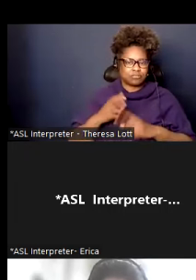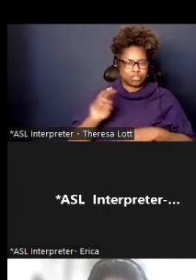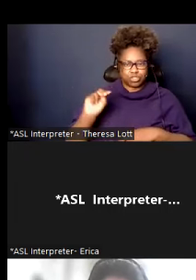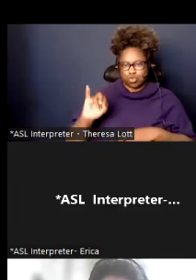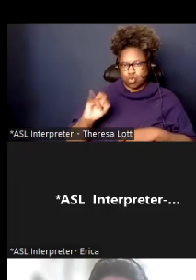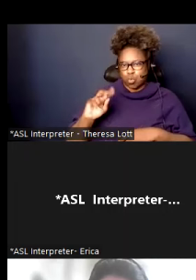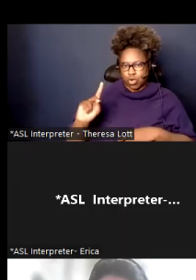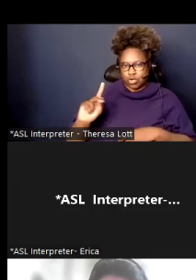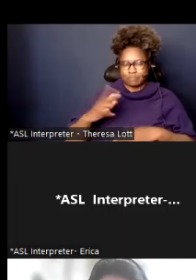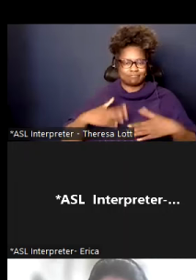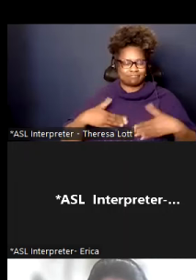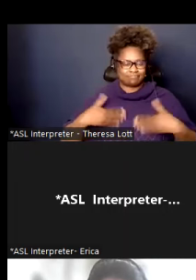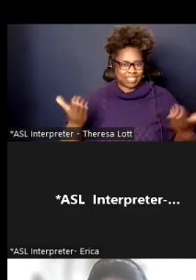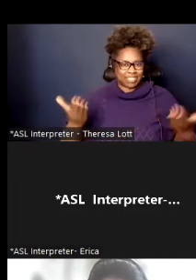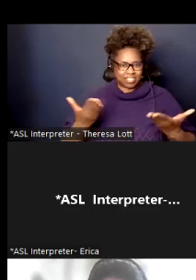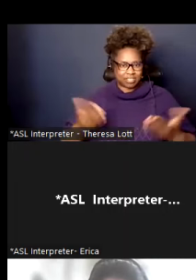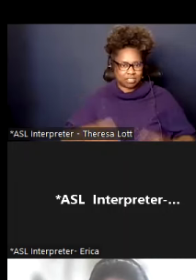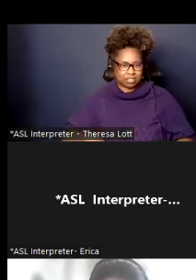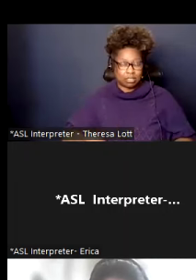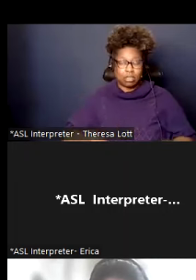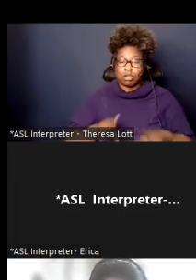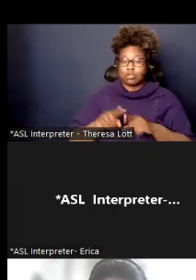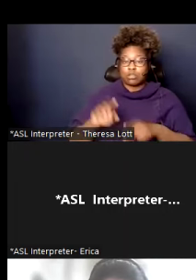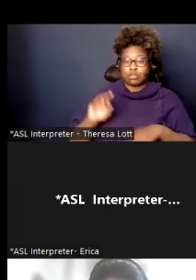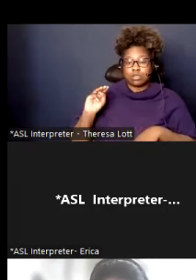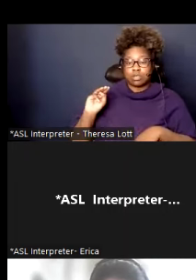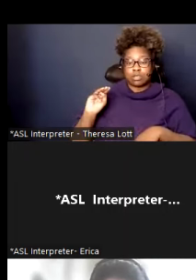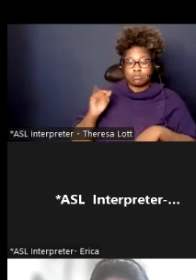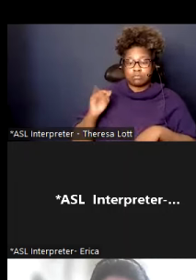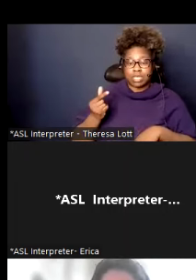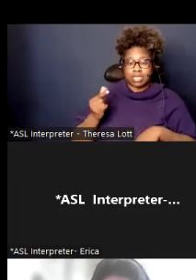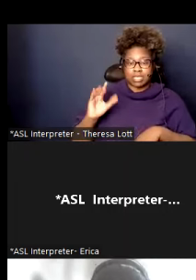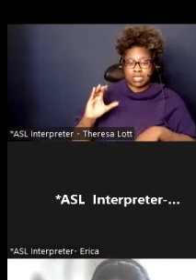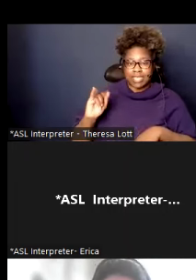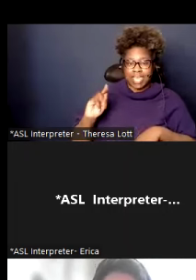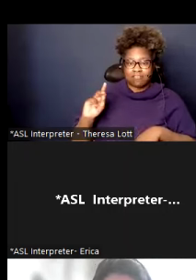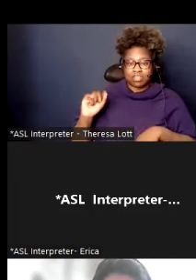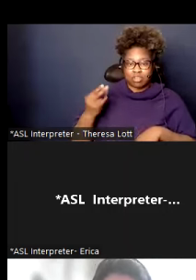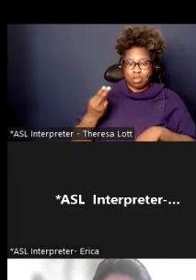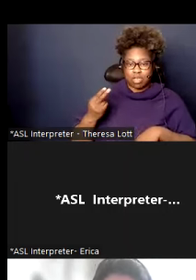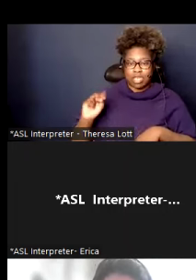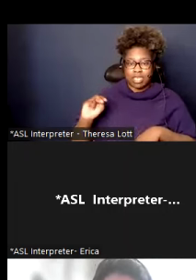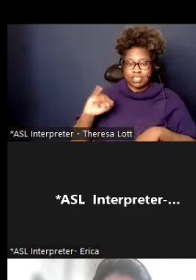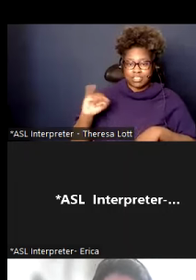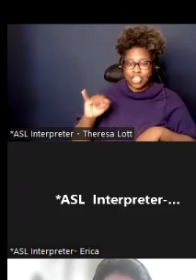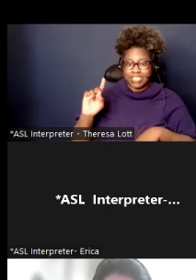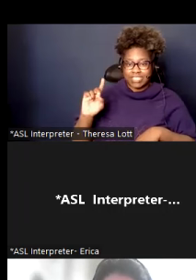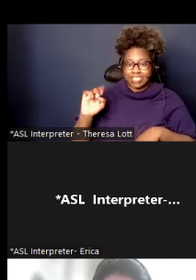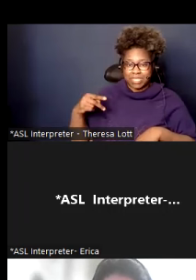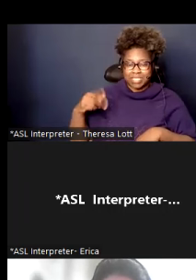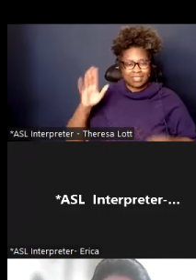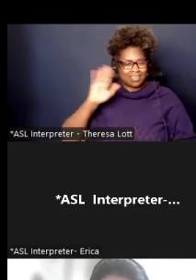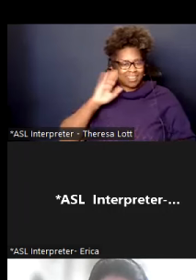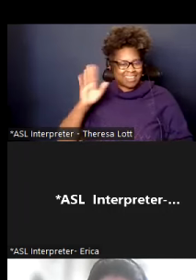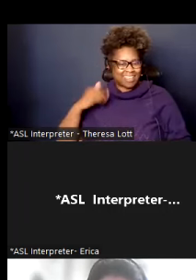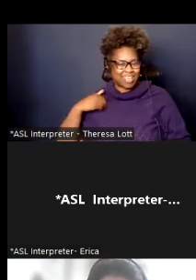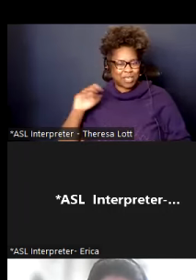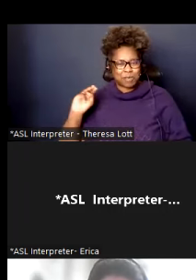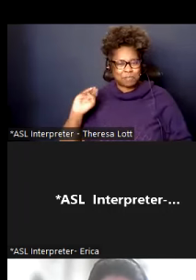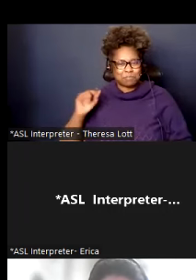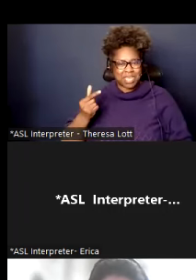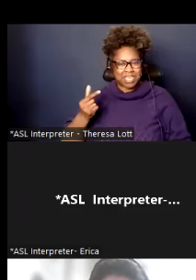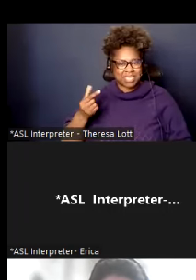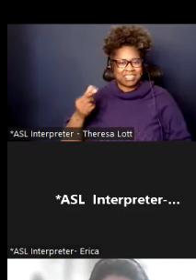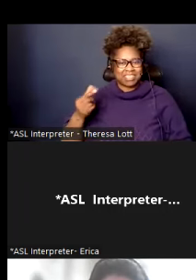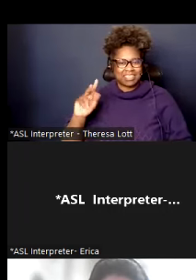And then also Meg Kavanaugh from NJDEP. Yep. Hi, everyone. I'm Meg Kavanaugh. I'm a planner in DEP's